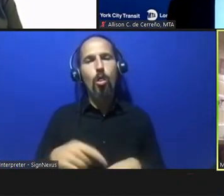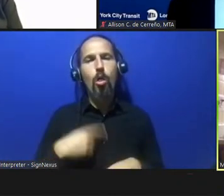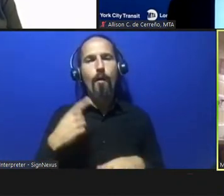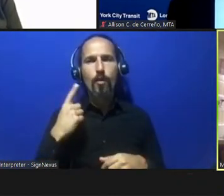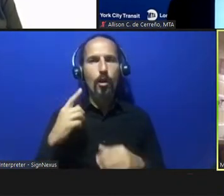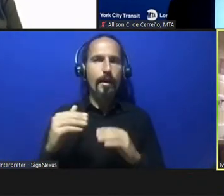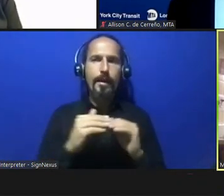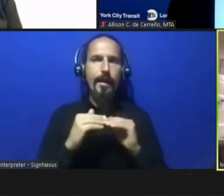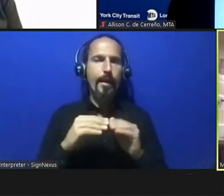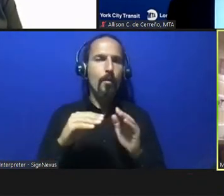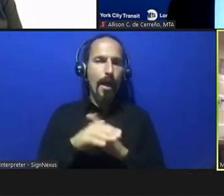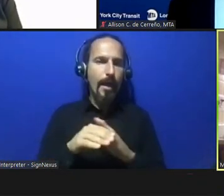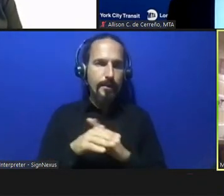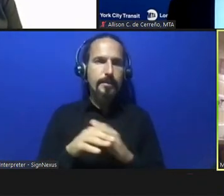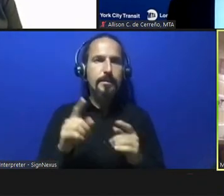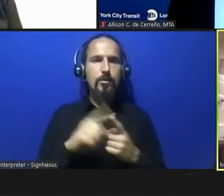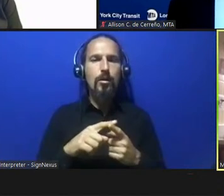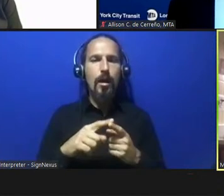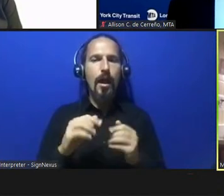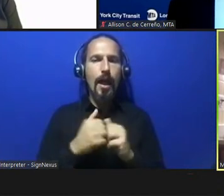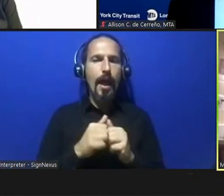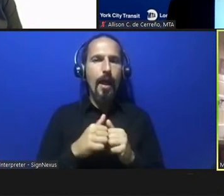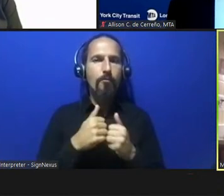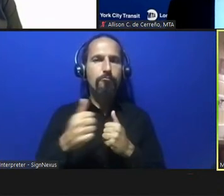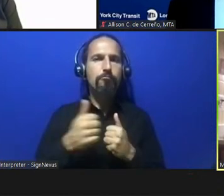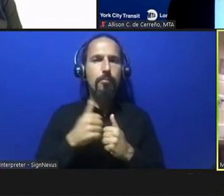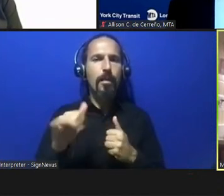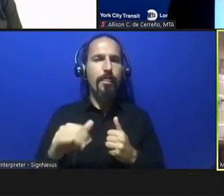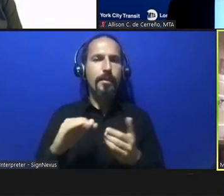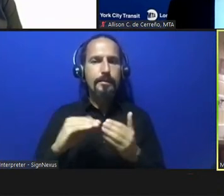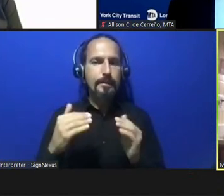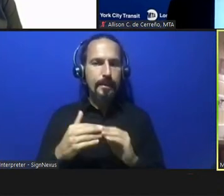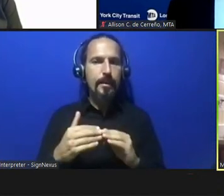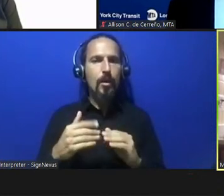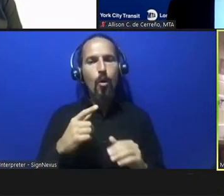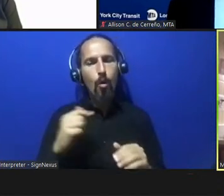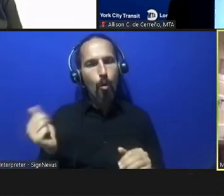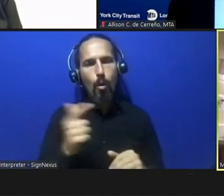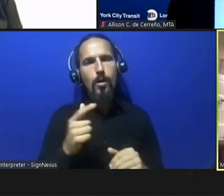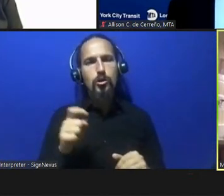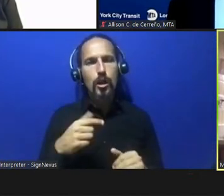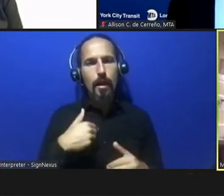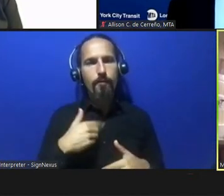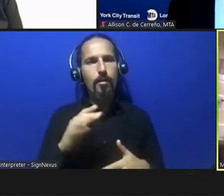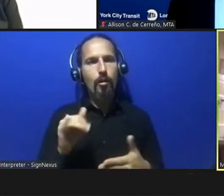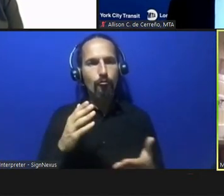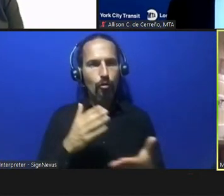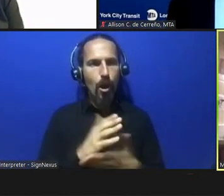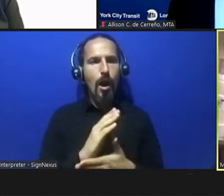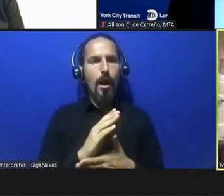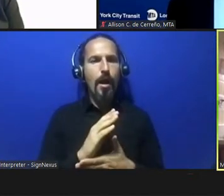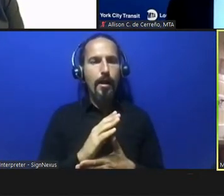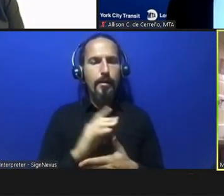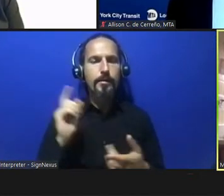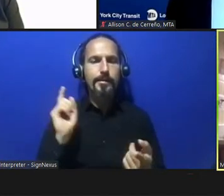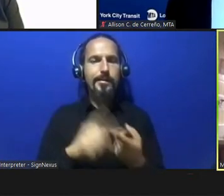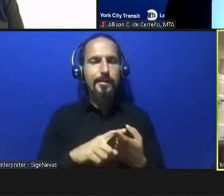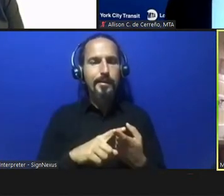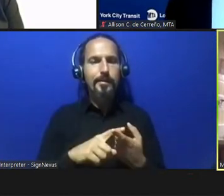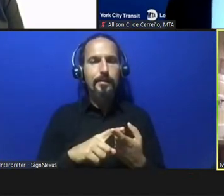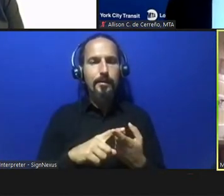access to be able to get around their city and we all deserve the right to be able to